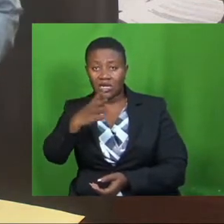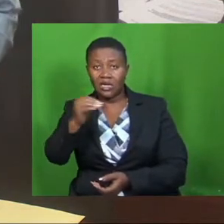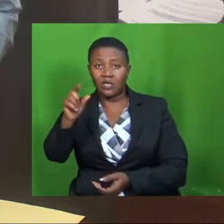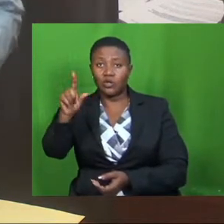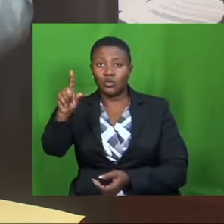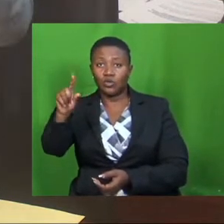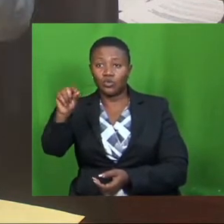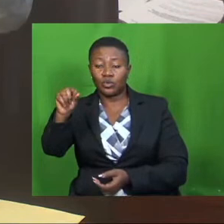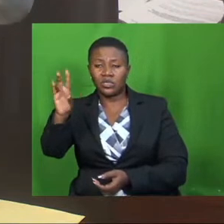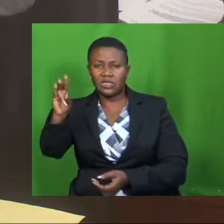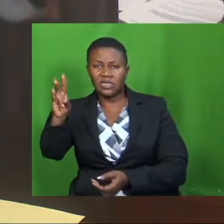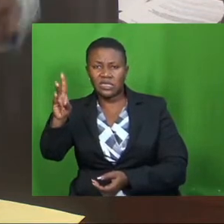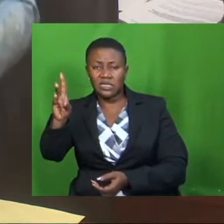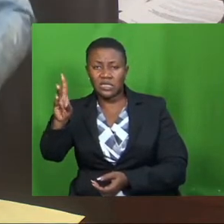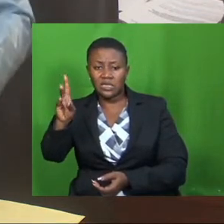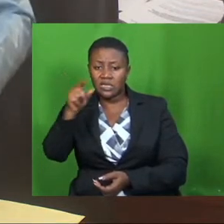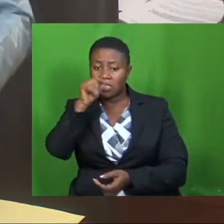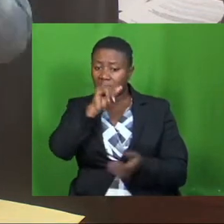and then